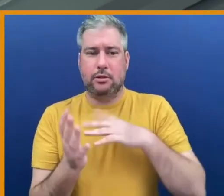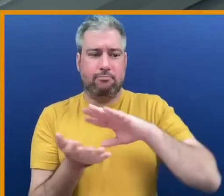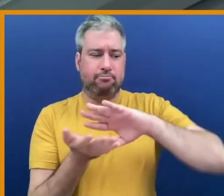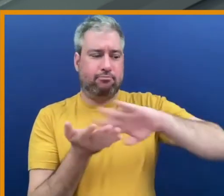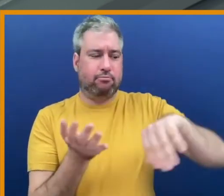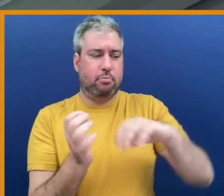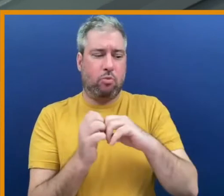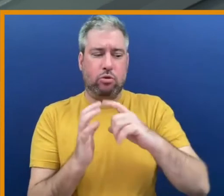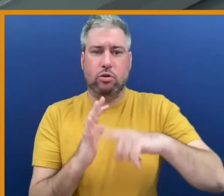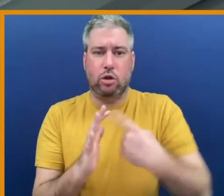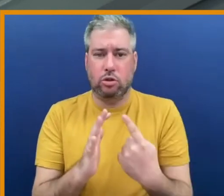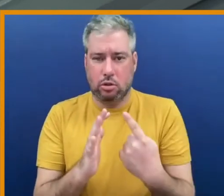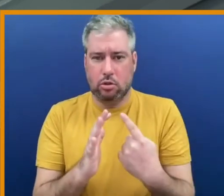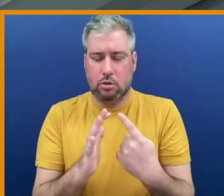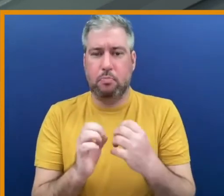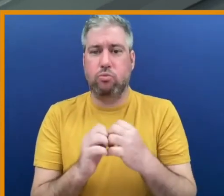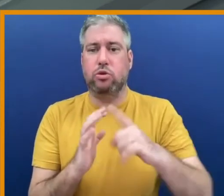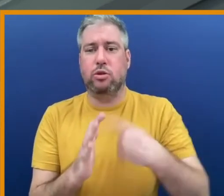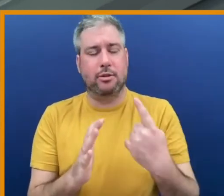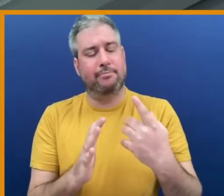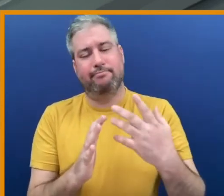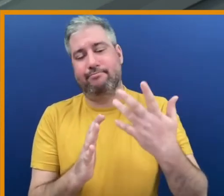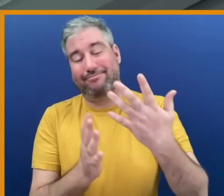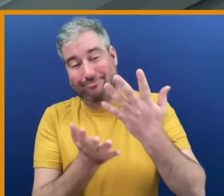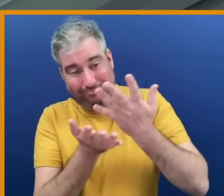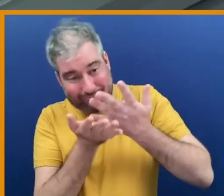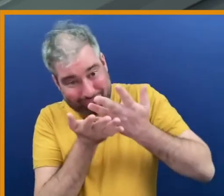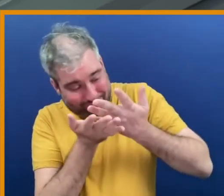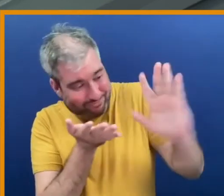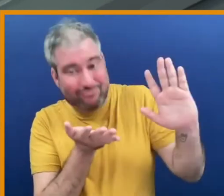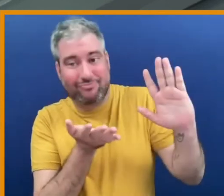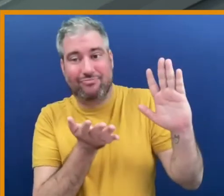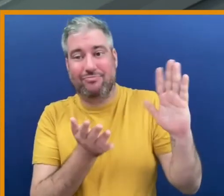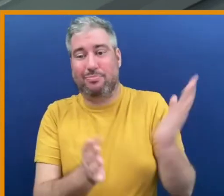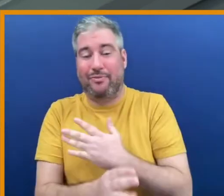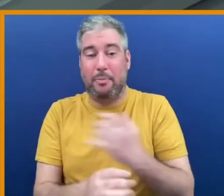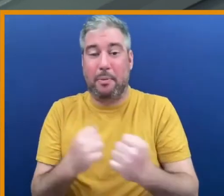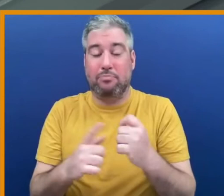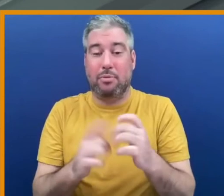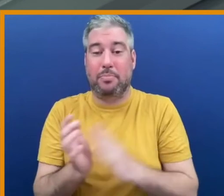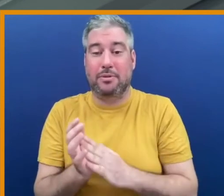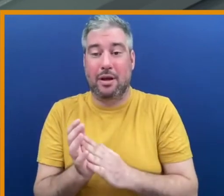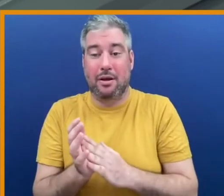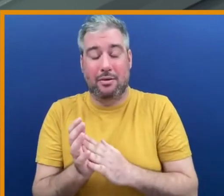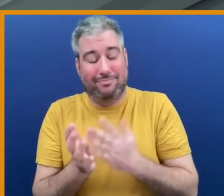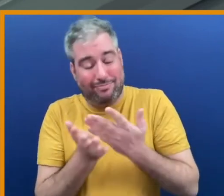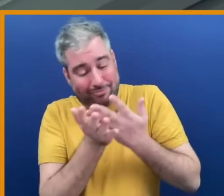MP. But there are many wider questions here, like Why are we in a system that lets